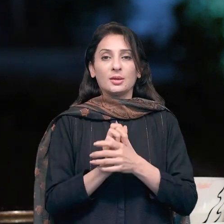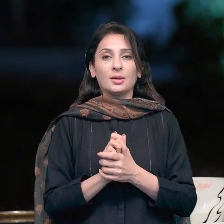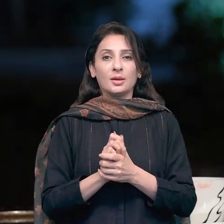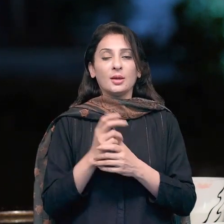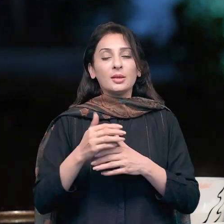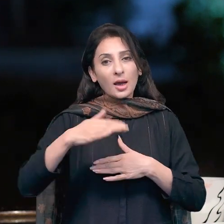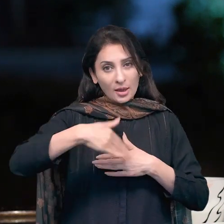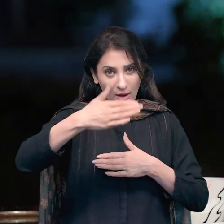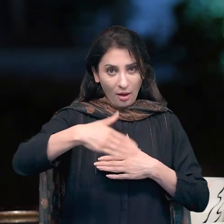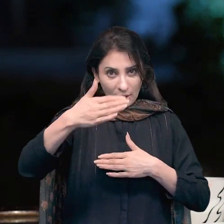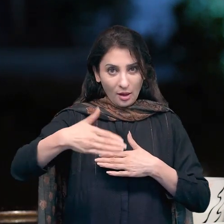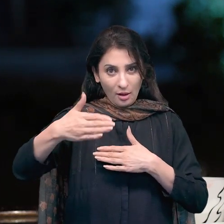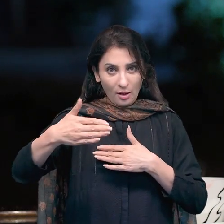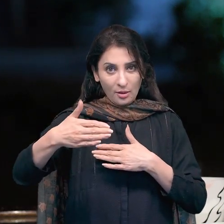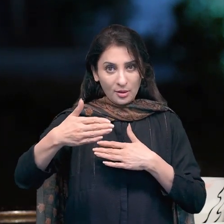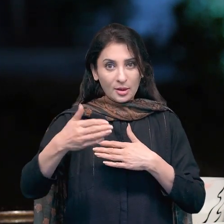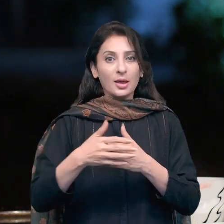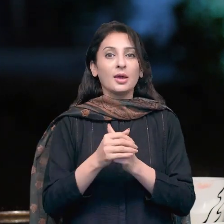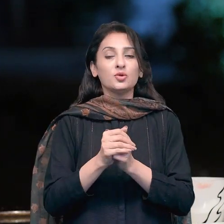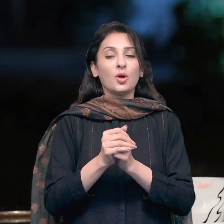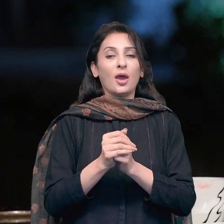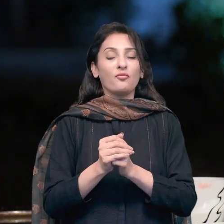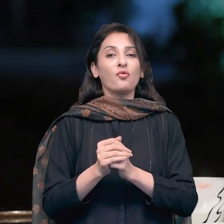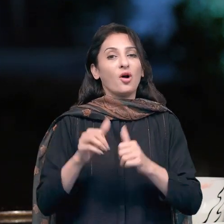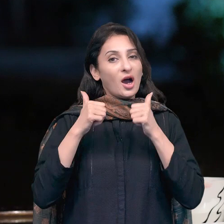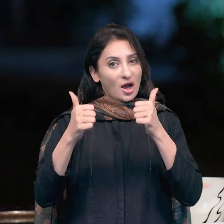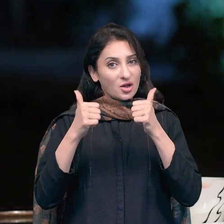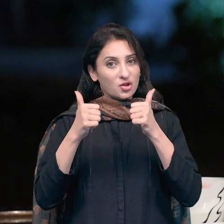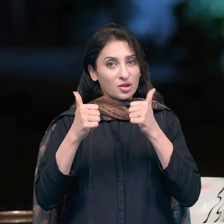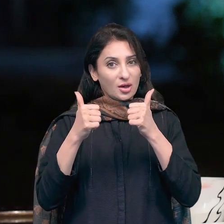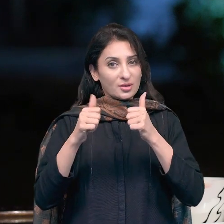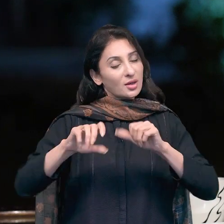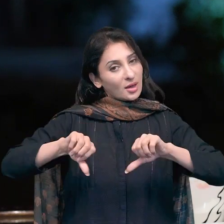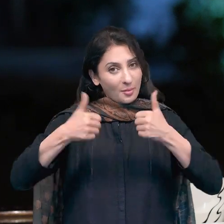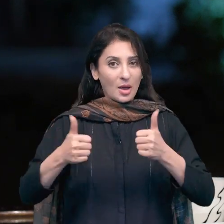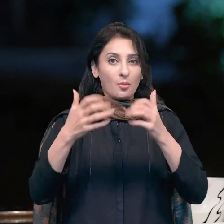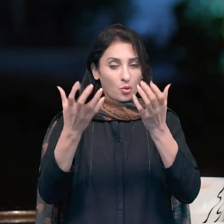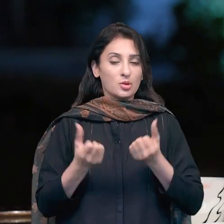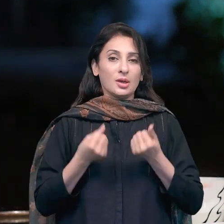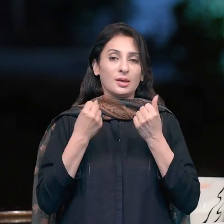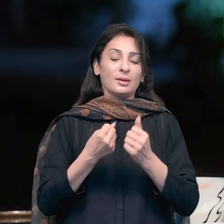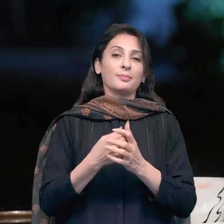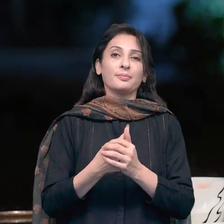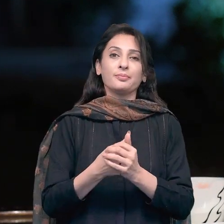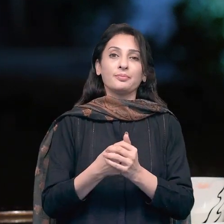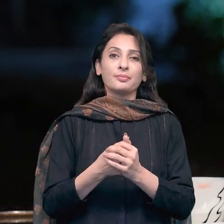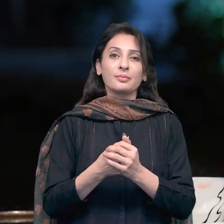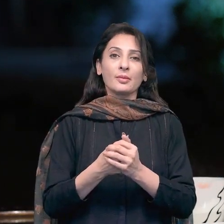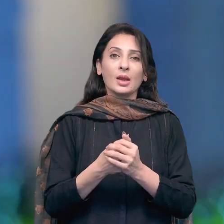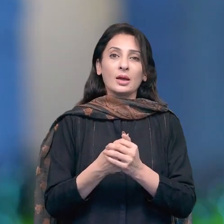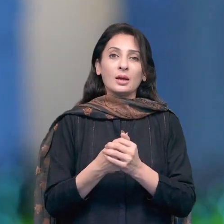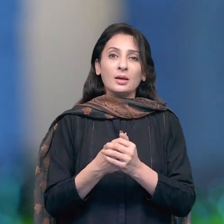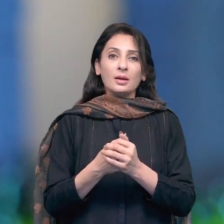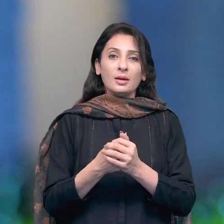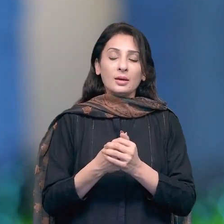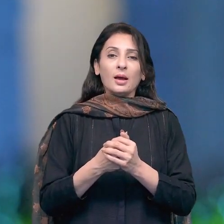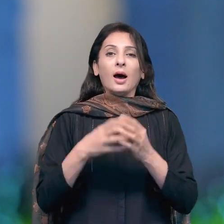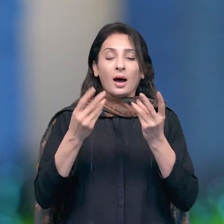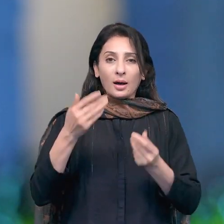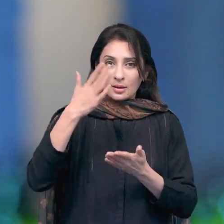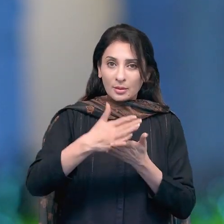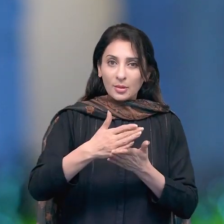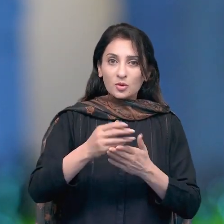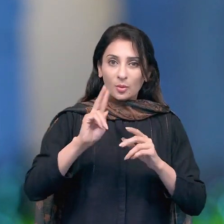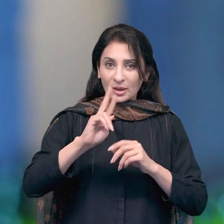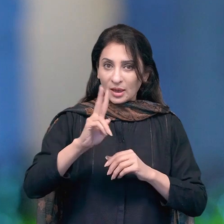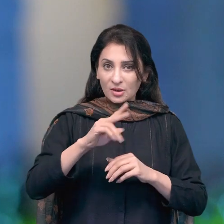gender equality in the future, which is having the same responsibilities and being treated equally as the opposite gender. The last thing I'd like to